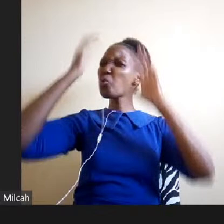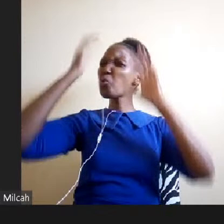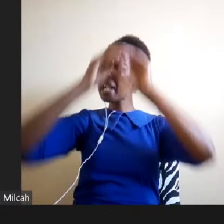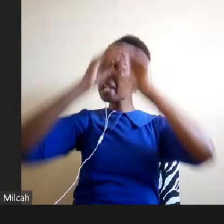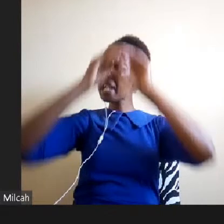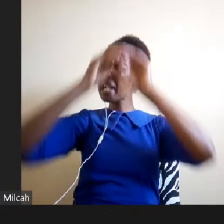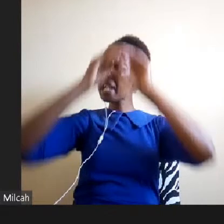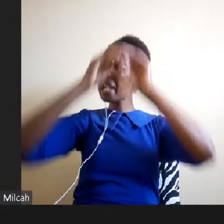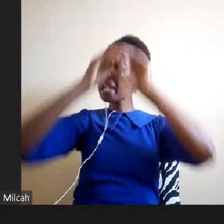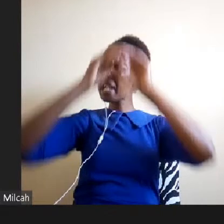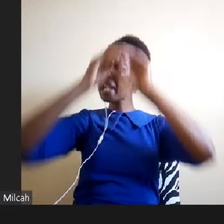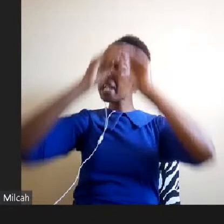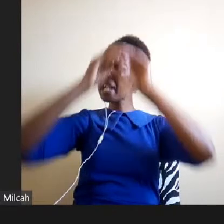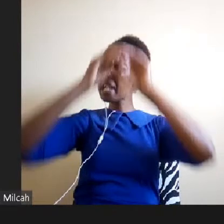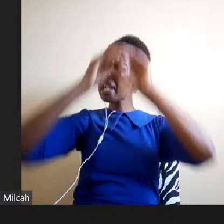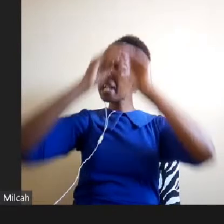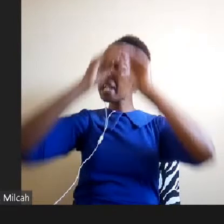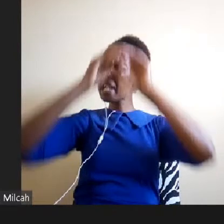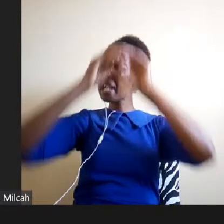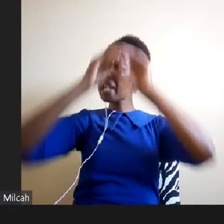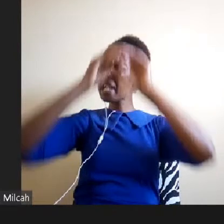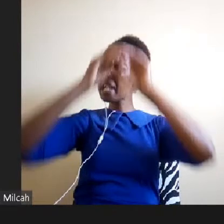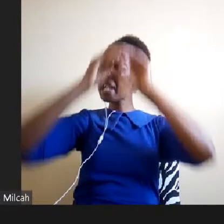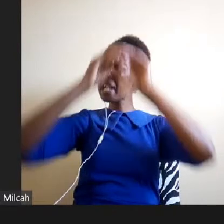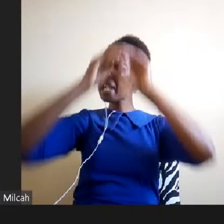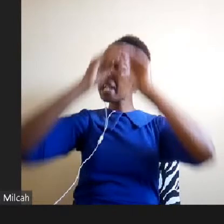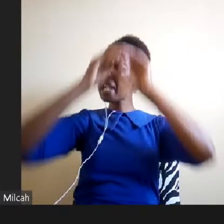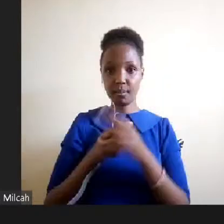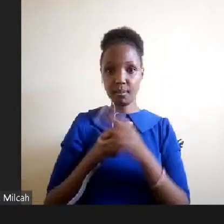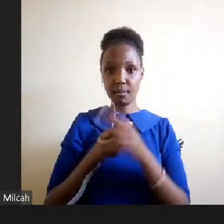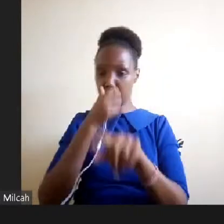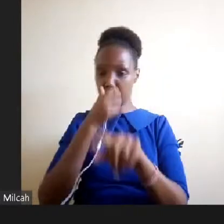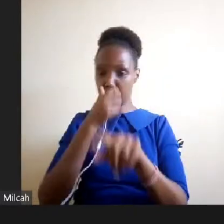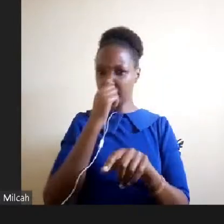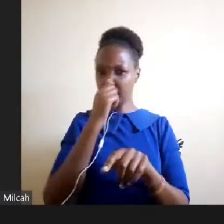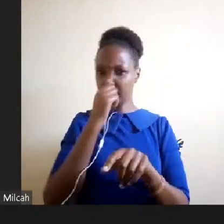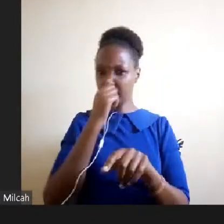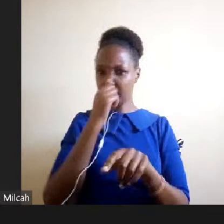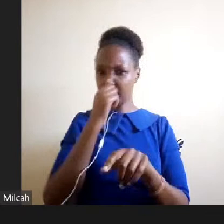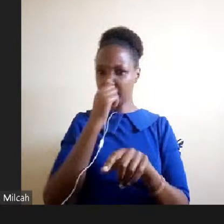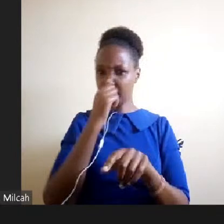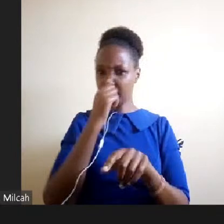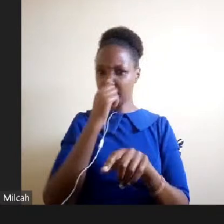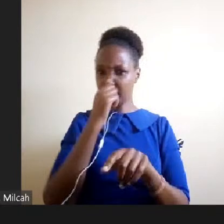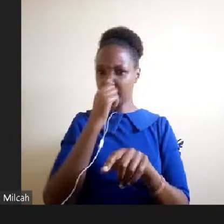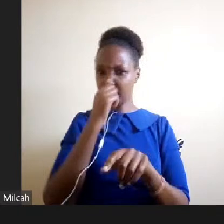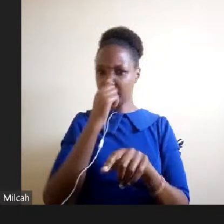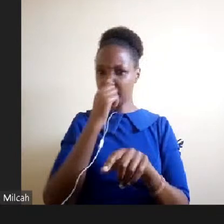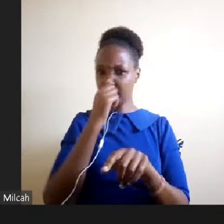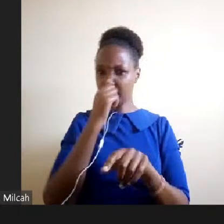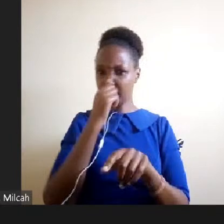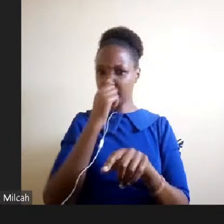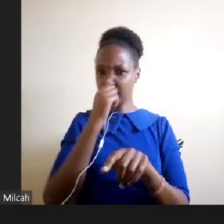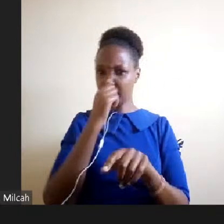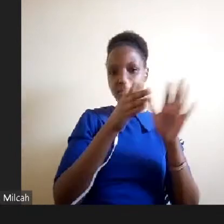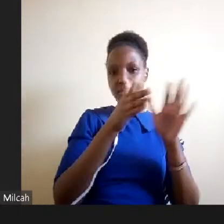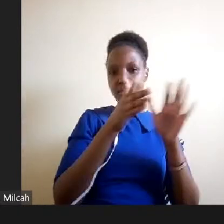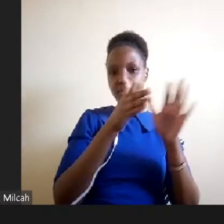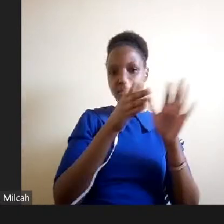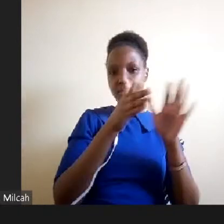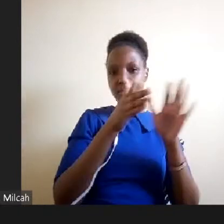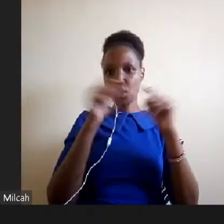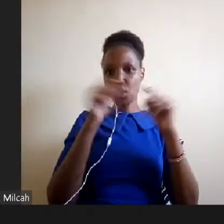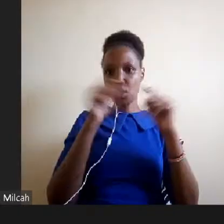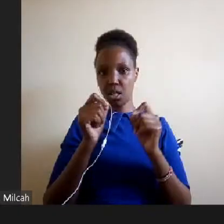with our children around whom they're playing with and whom they're sharing information with. And I may begin with stranger danger, which is